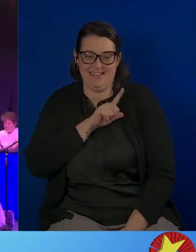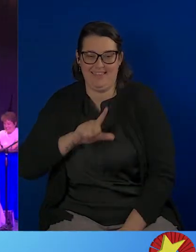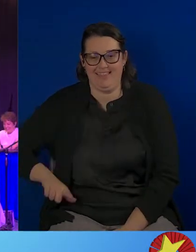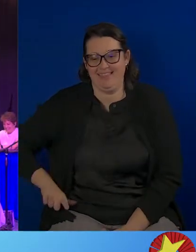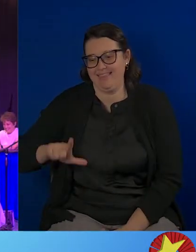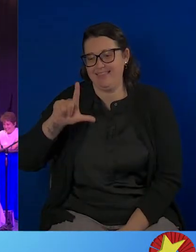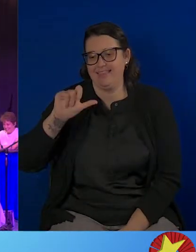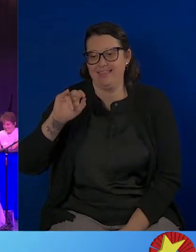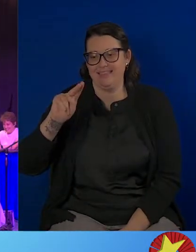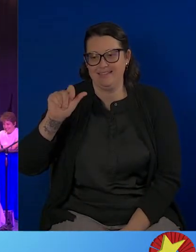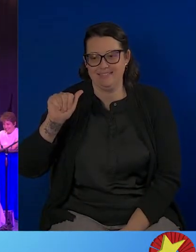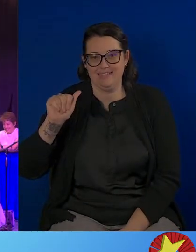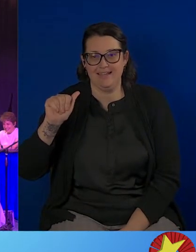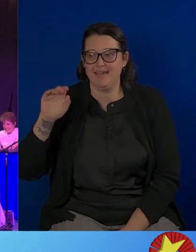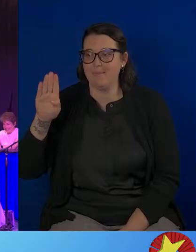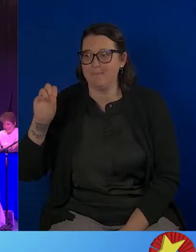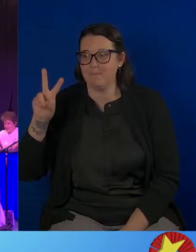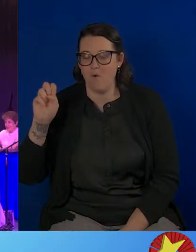for a roll call.